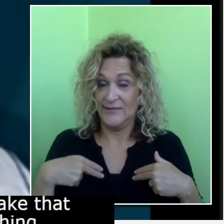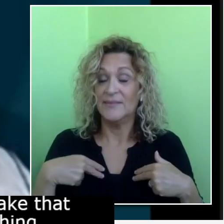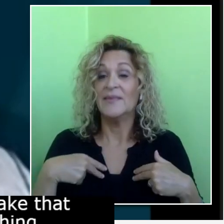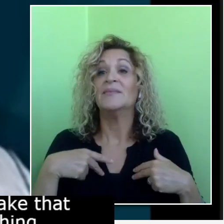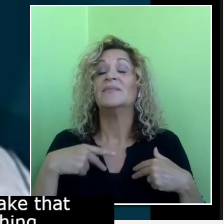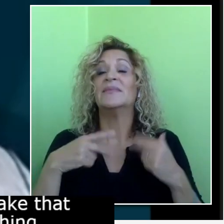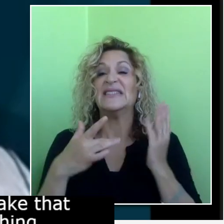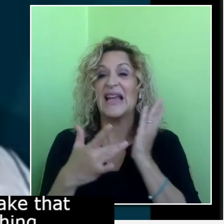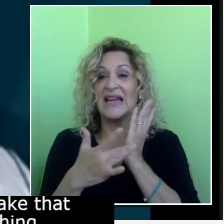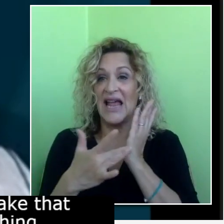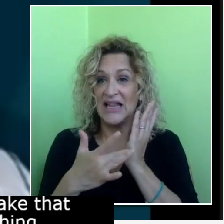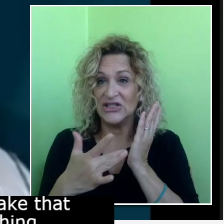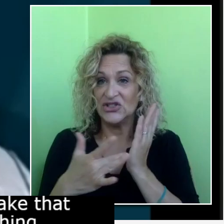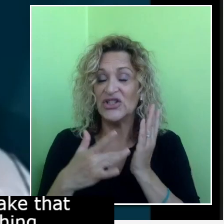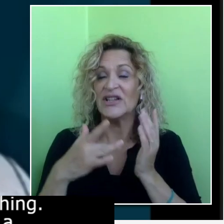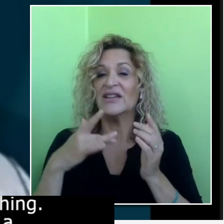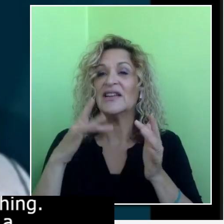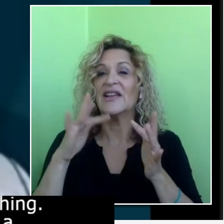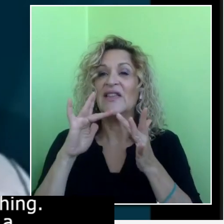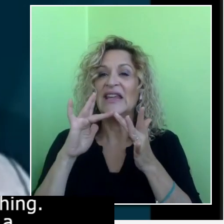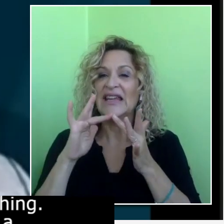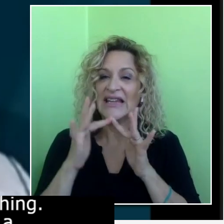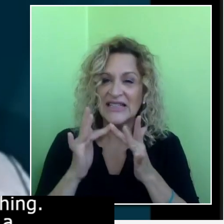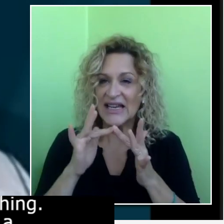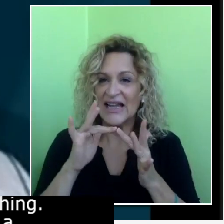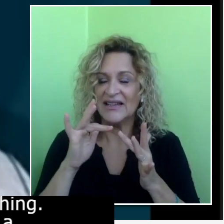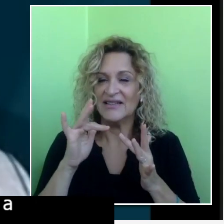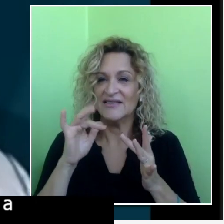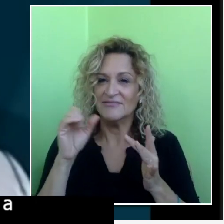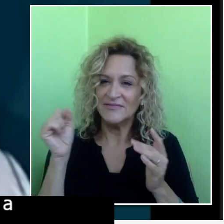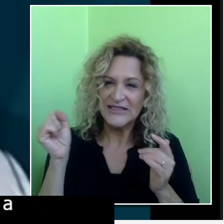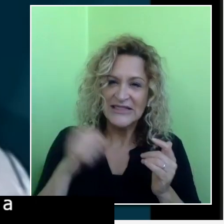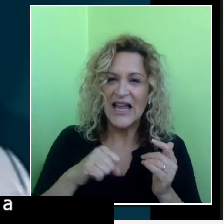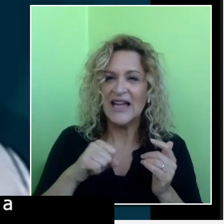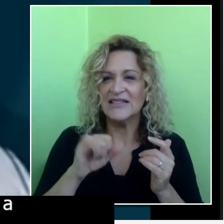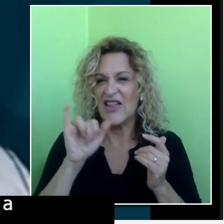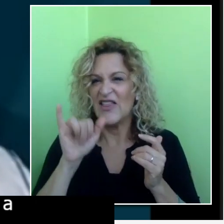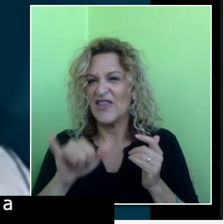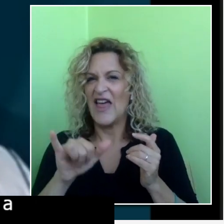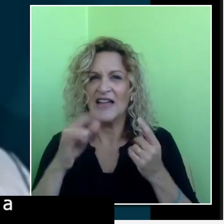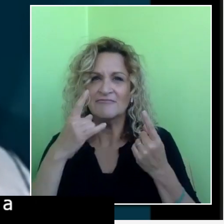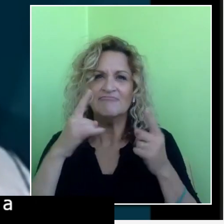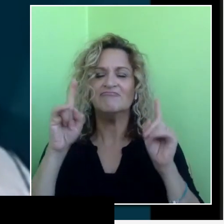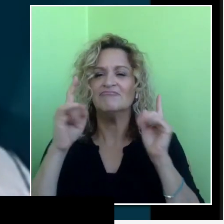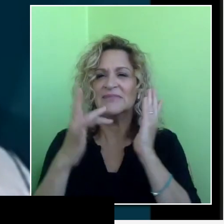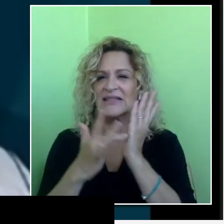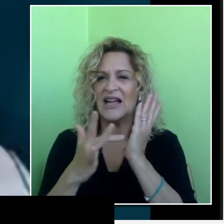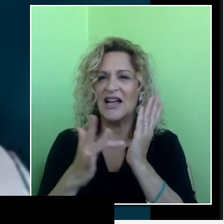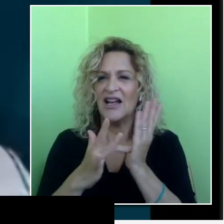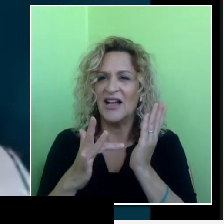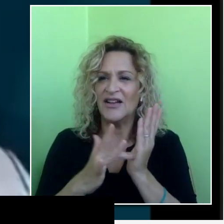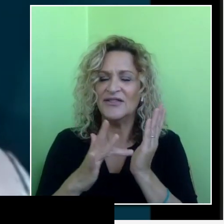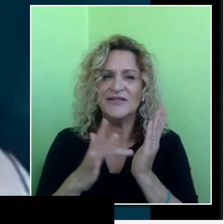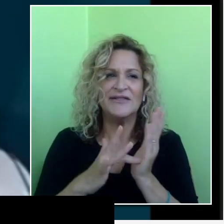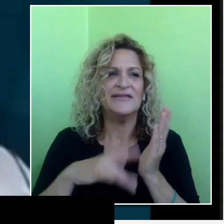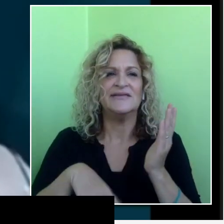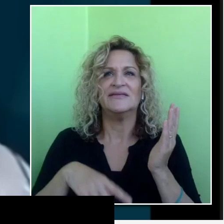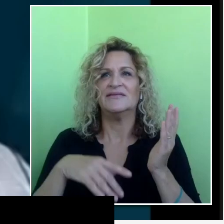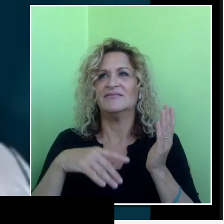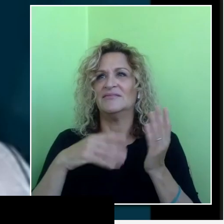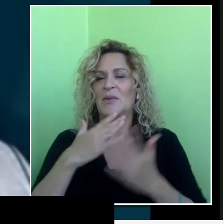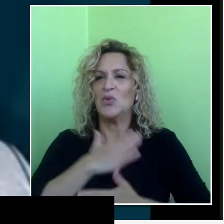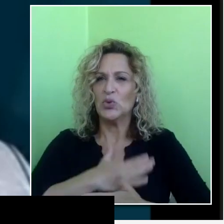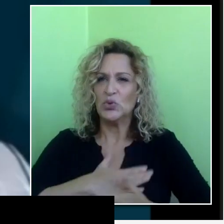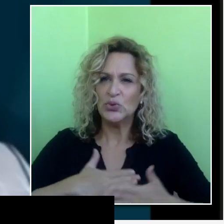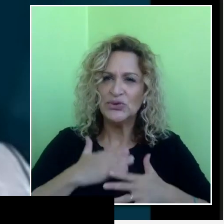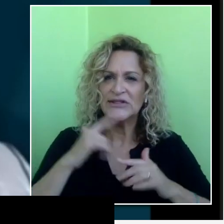is. Sure, it's an exciting technical achievement, and sure, it brings us amusing diversions, without